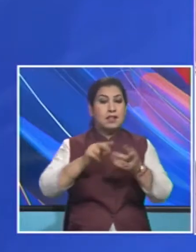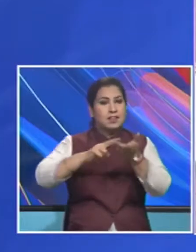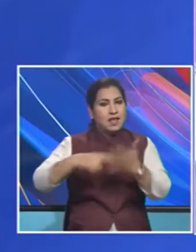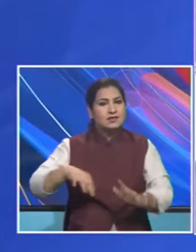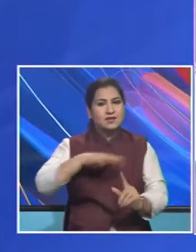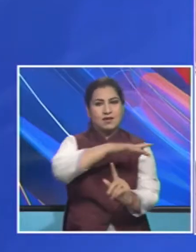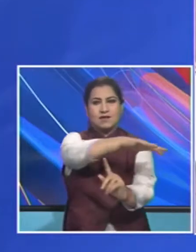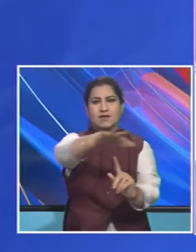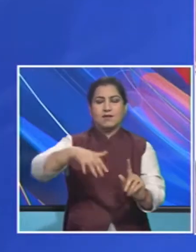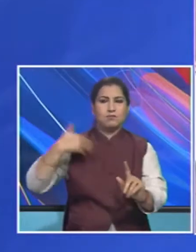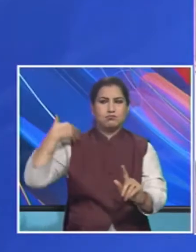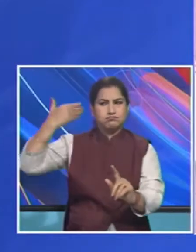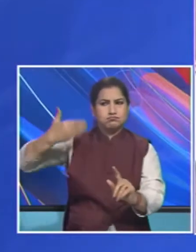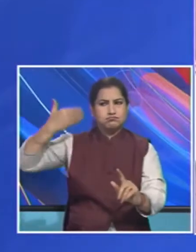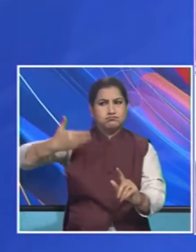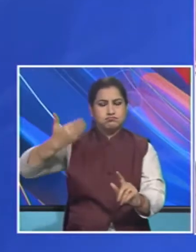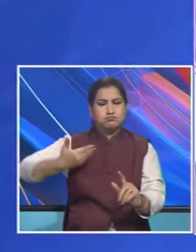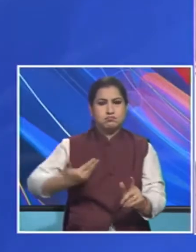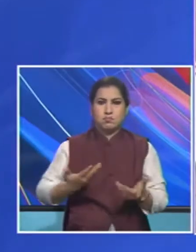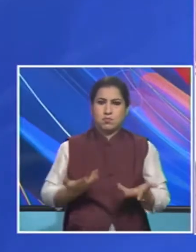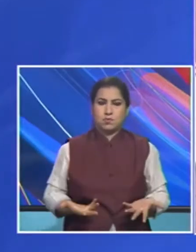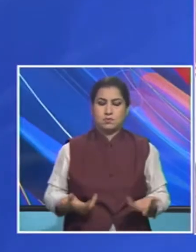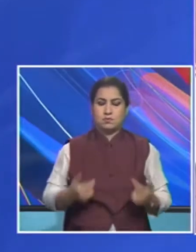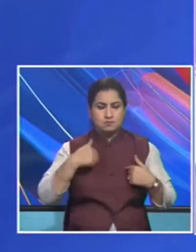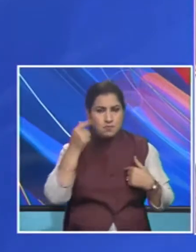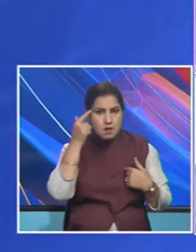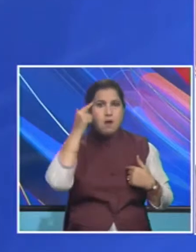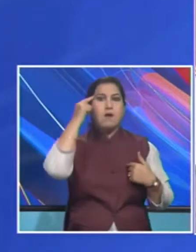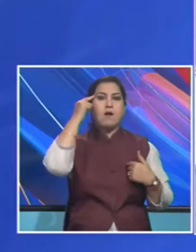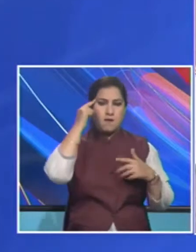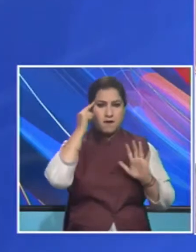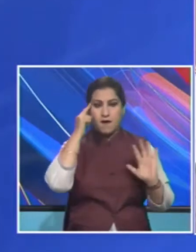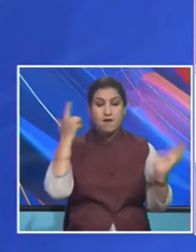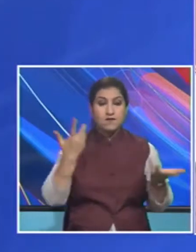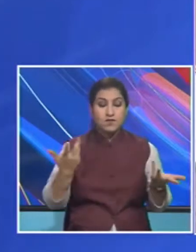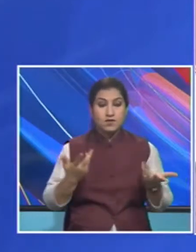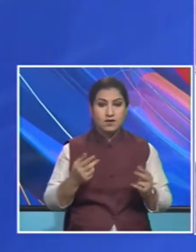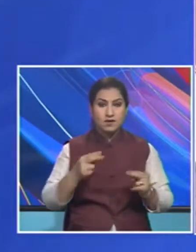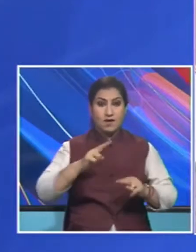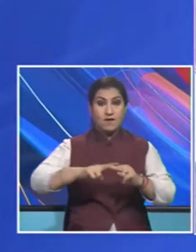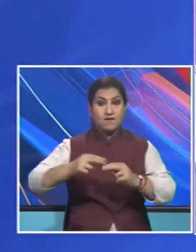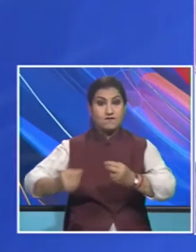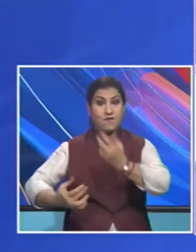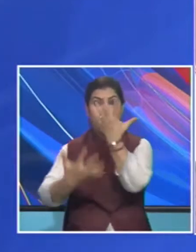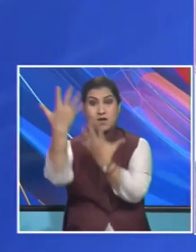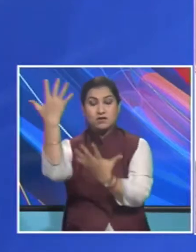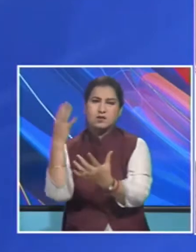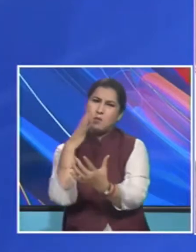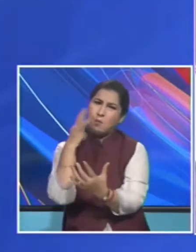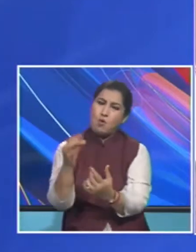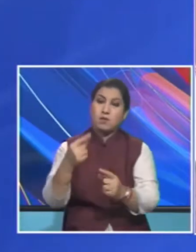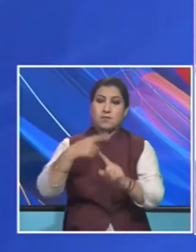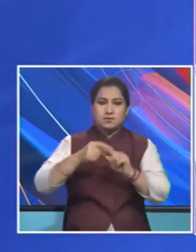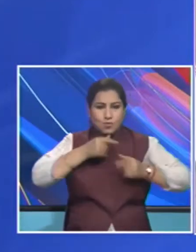for thousands of years. I have realized the importance of forests and water bodies in my